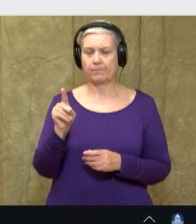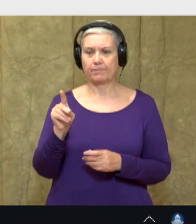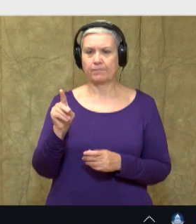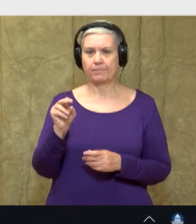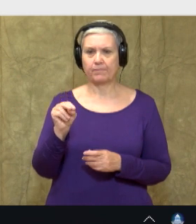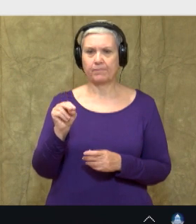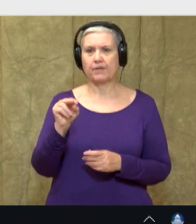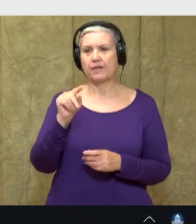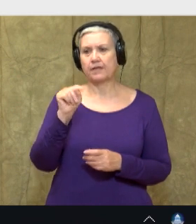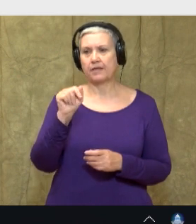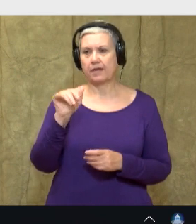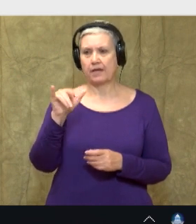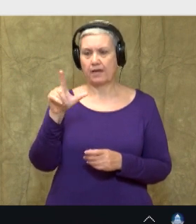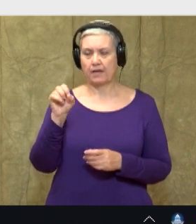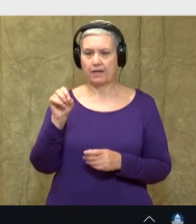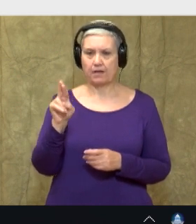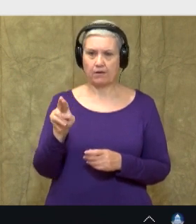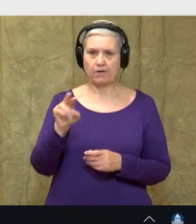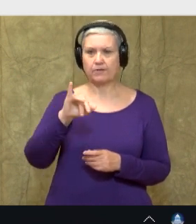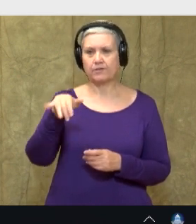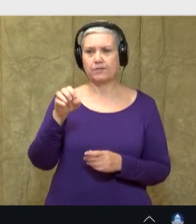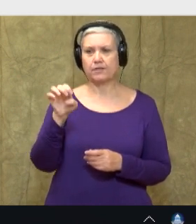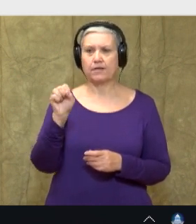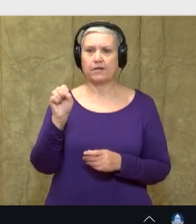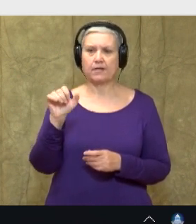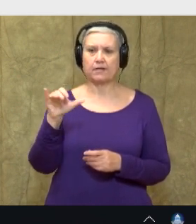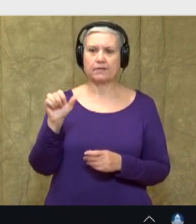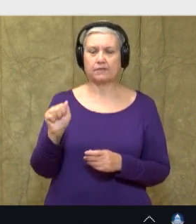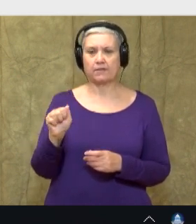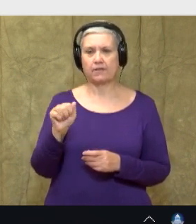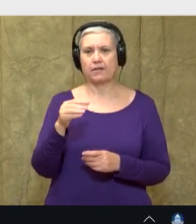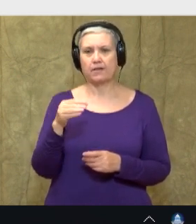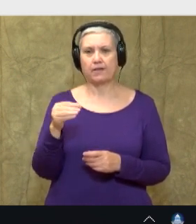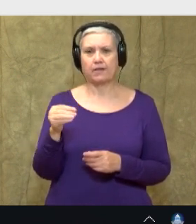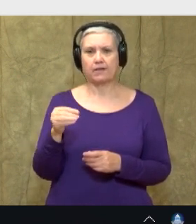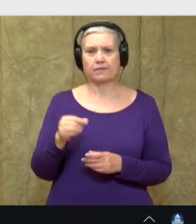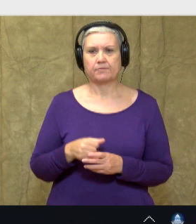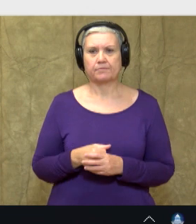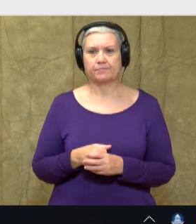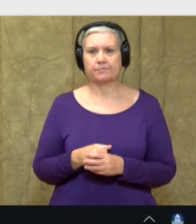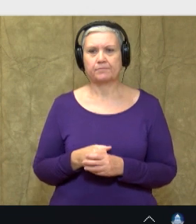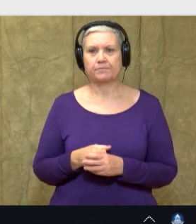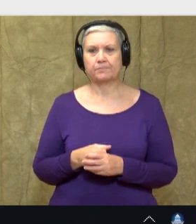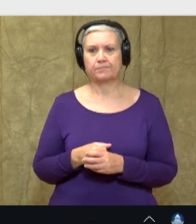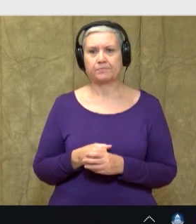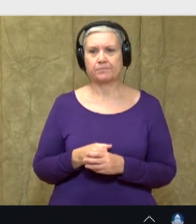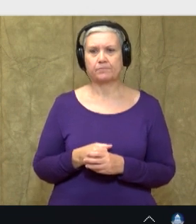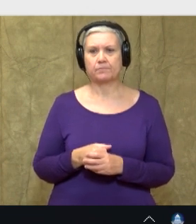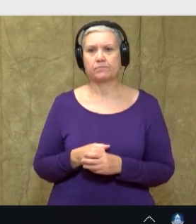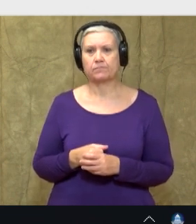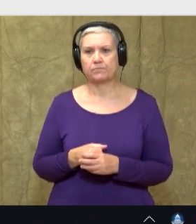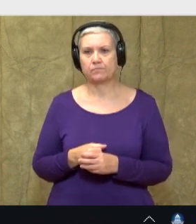and Terry. Thanks for joining. Let's see, we're going to share.